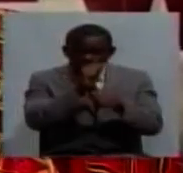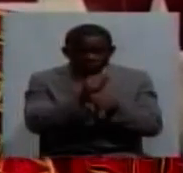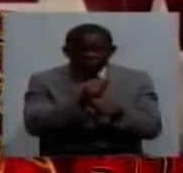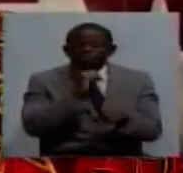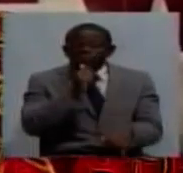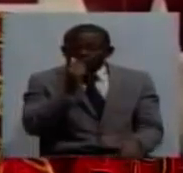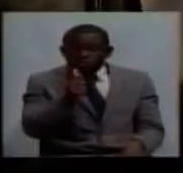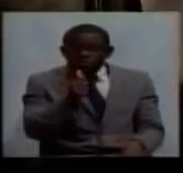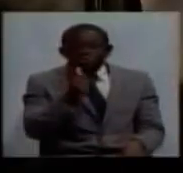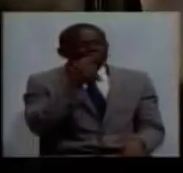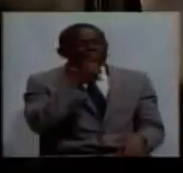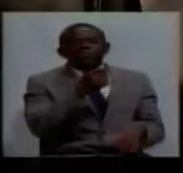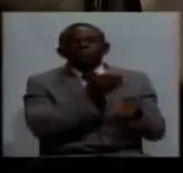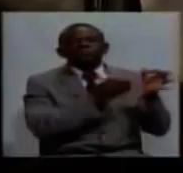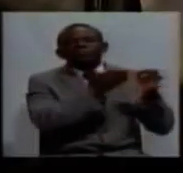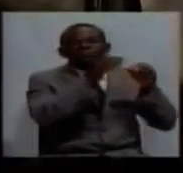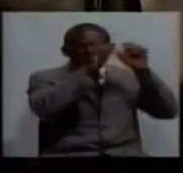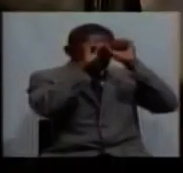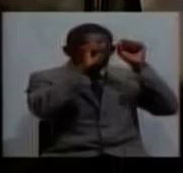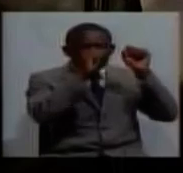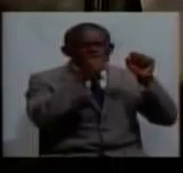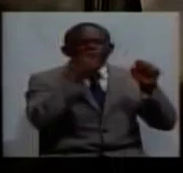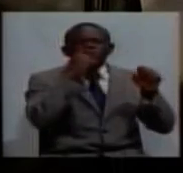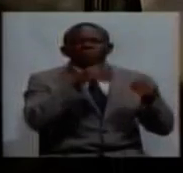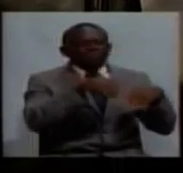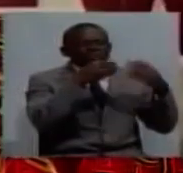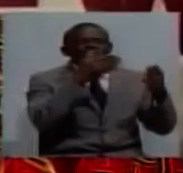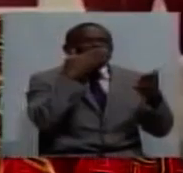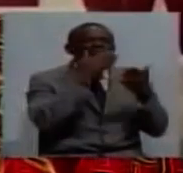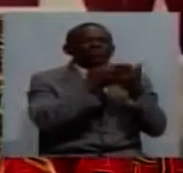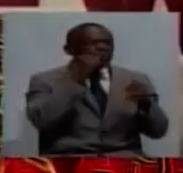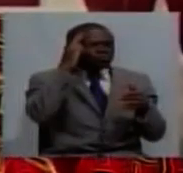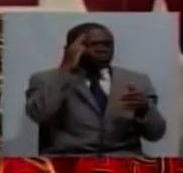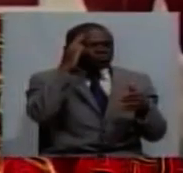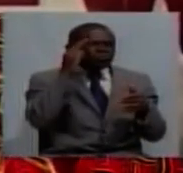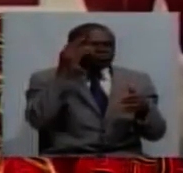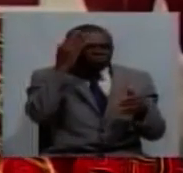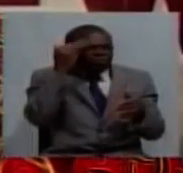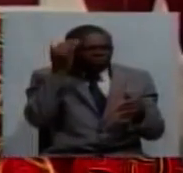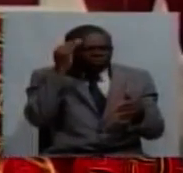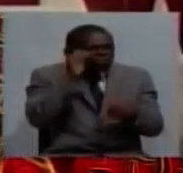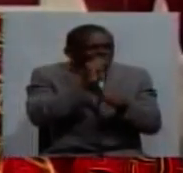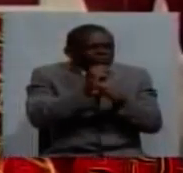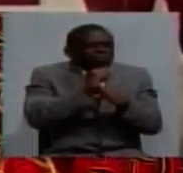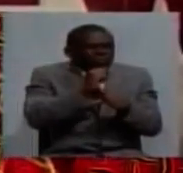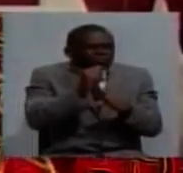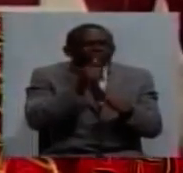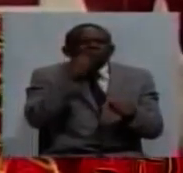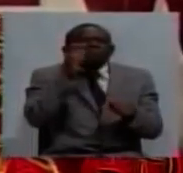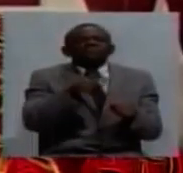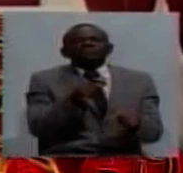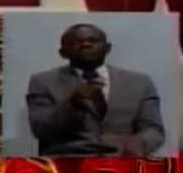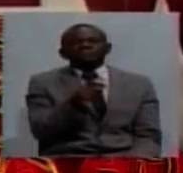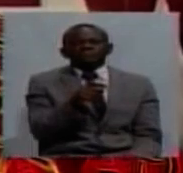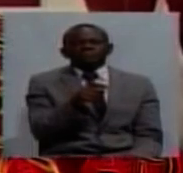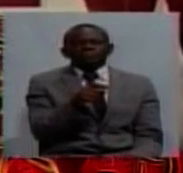we'll continue with those quarterly report meetings, but we will also have monitoring systems. We're